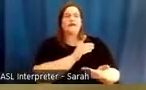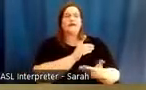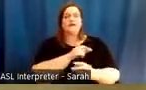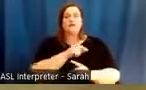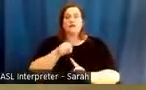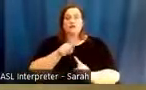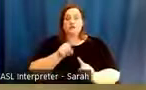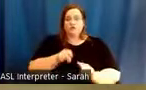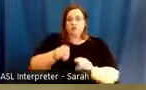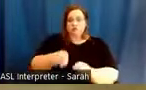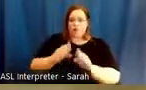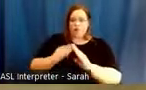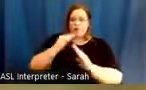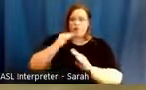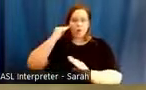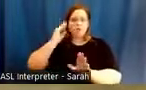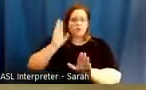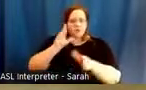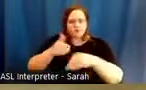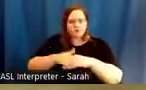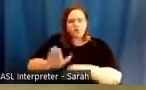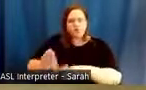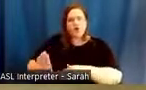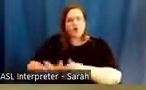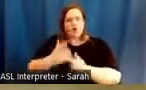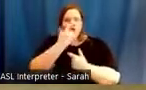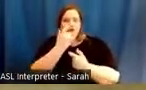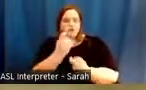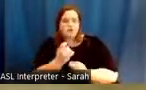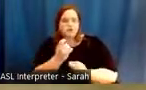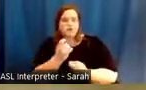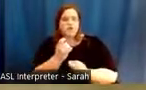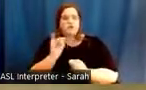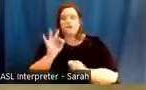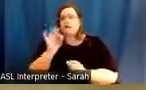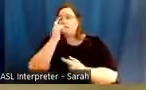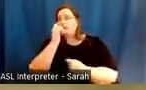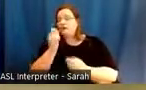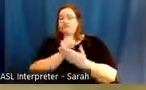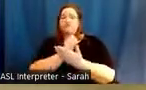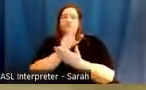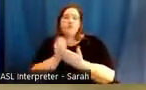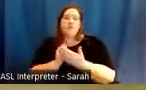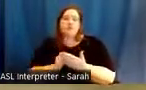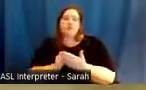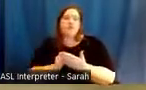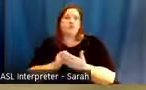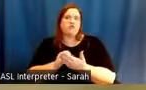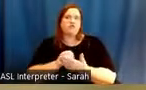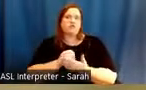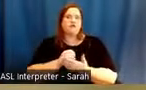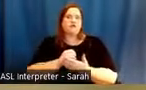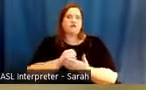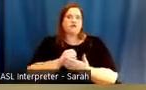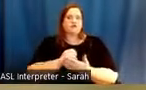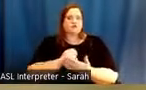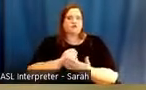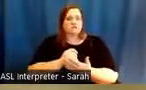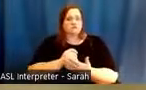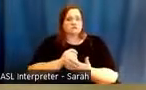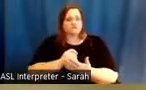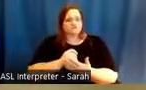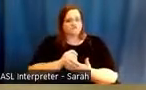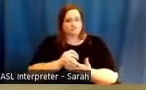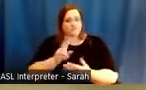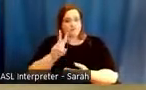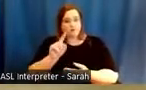that really focused on her interests if she was interested in art. We don't have that in